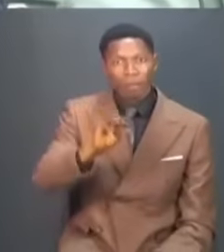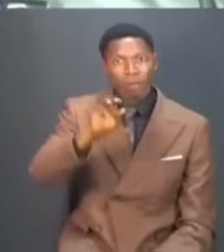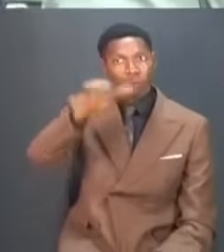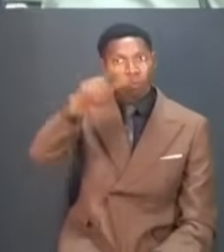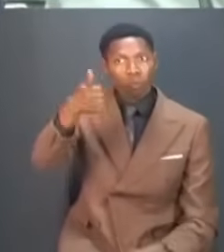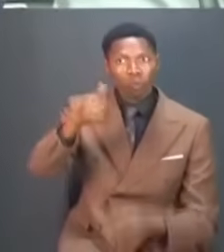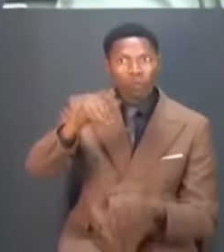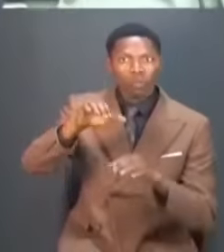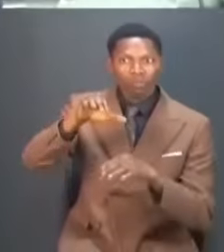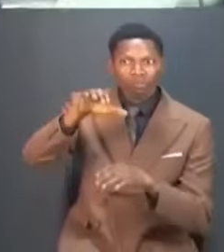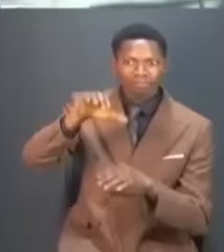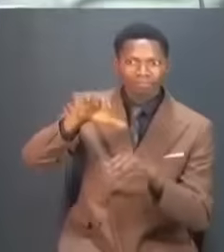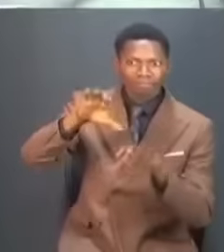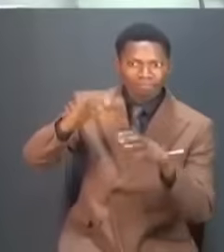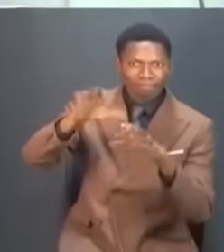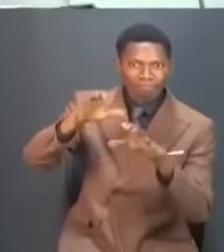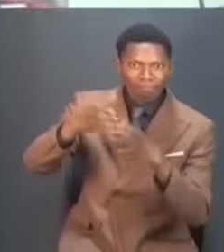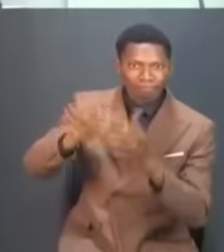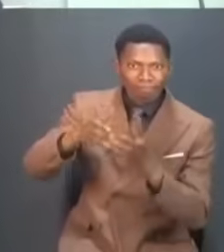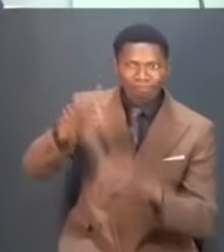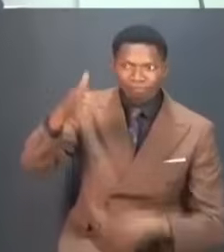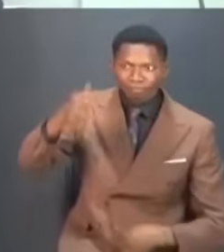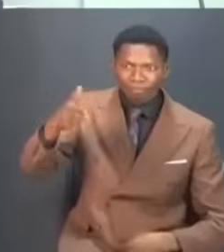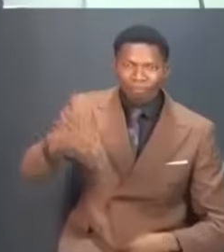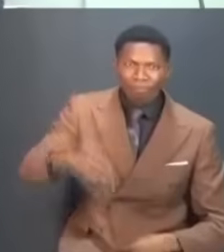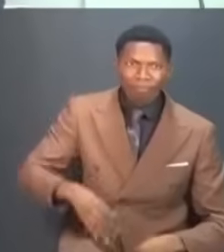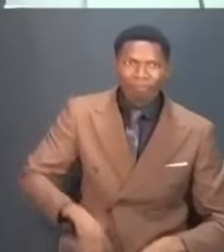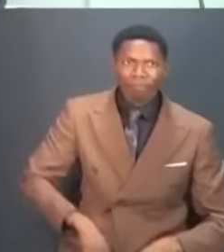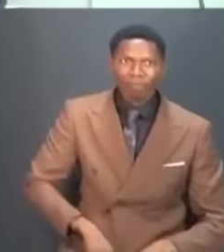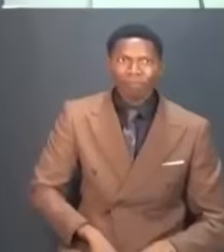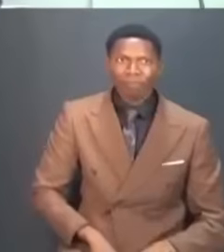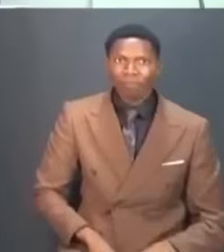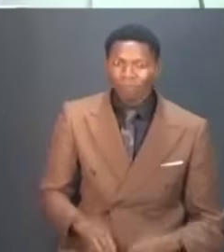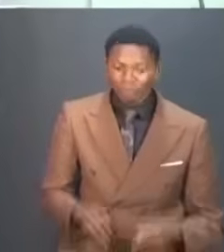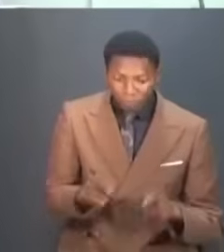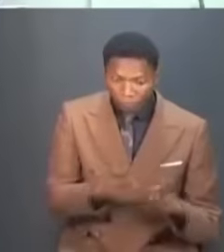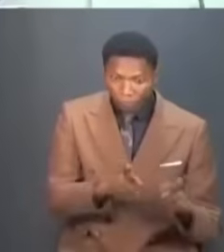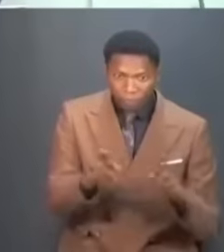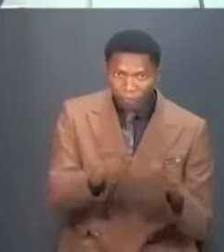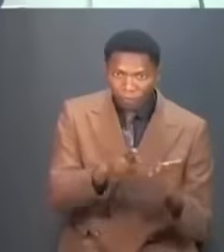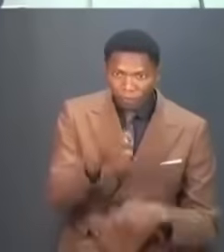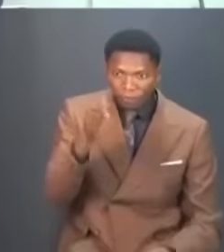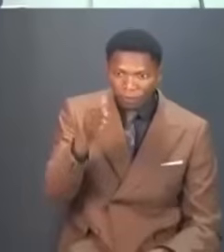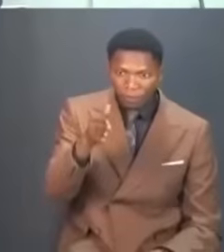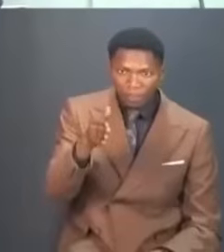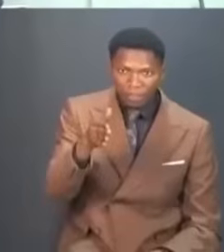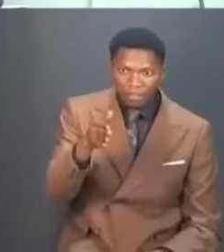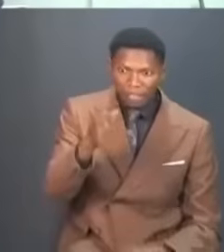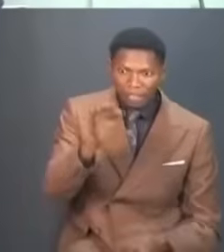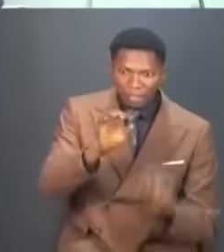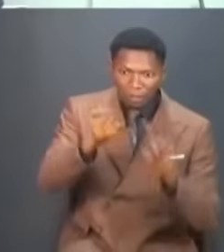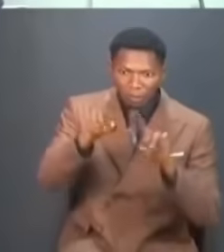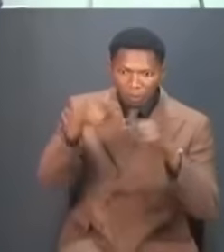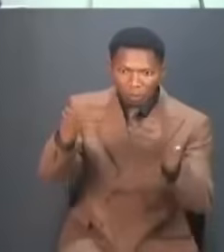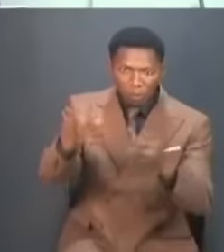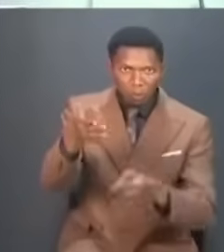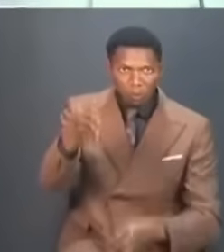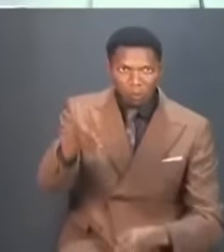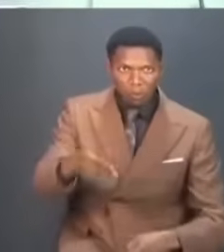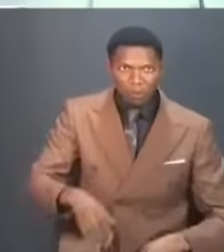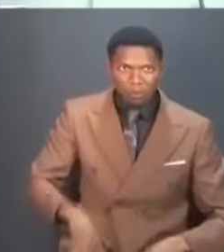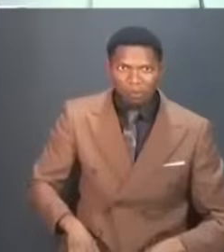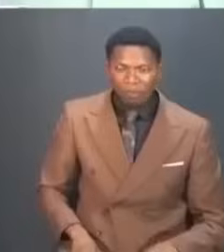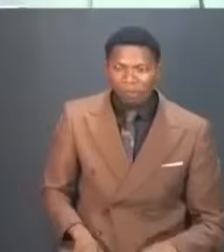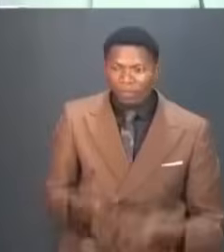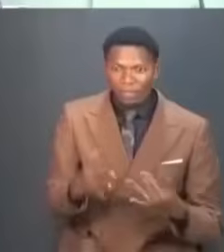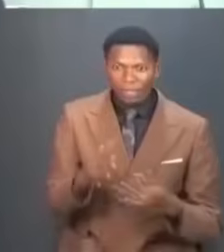Member, a lot of the background, you know, by the roadside. Please ask the question. The question